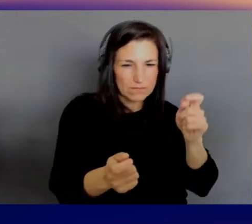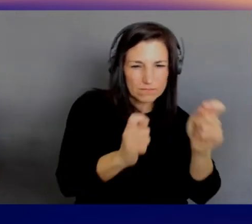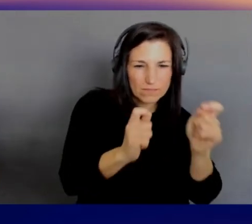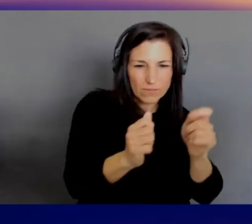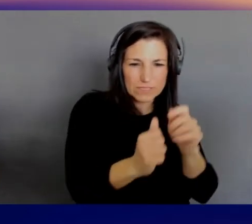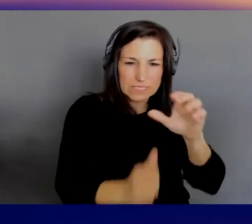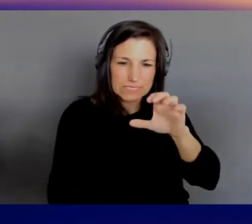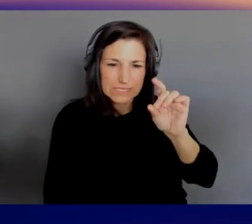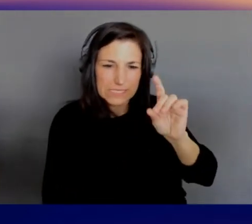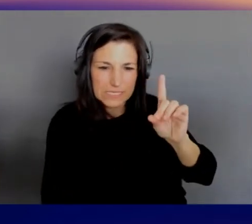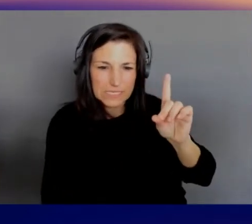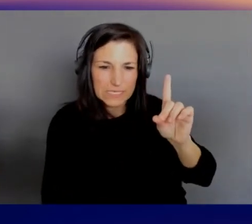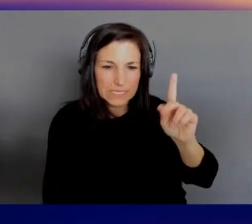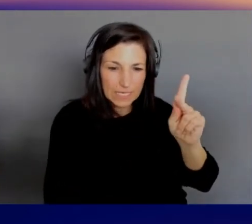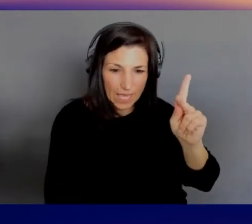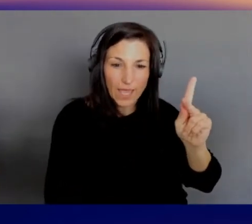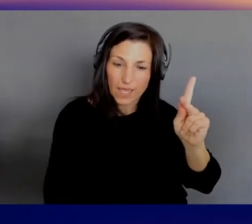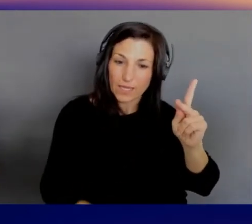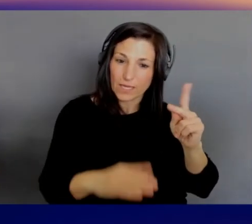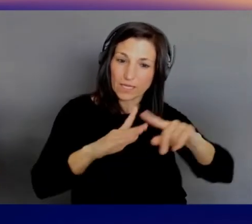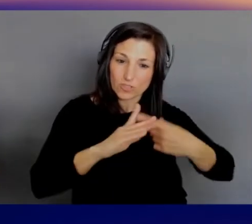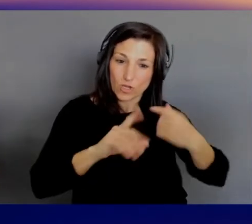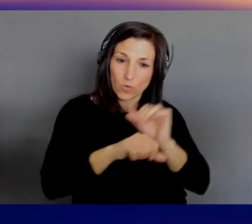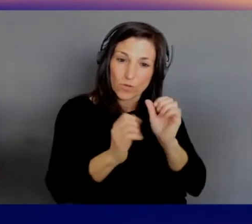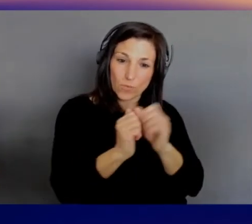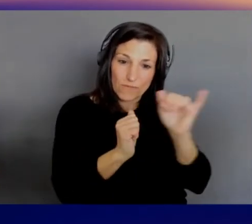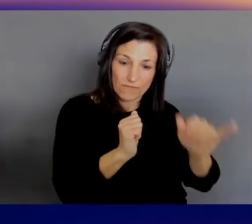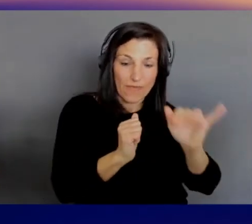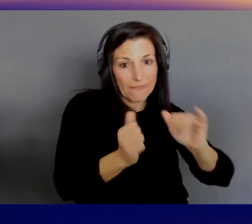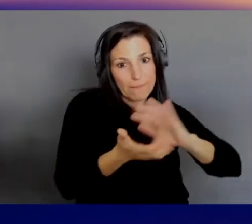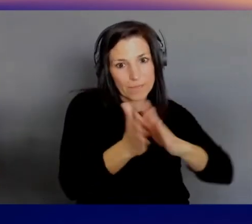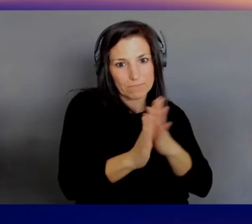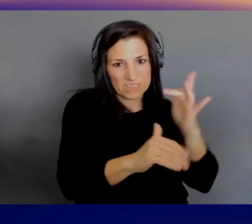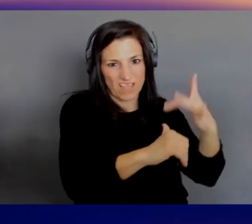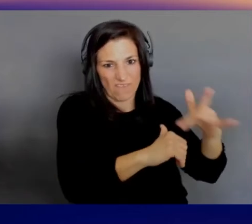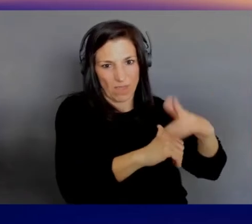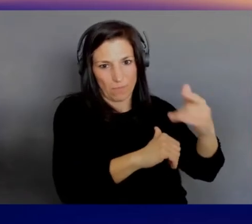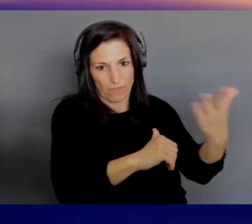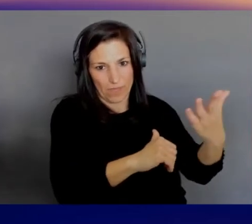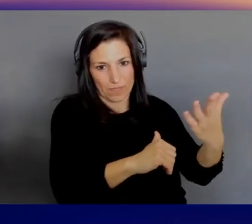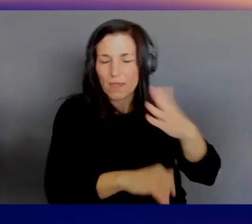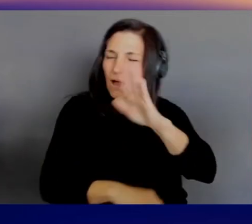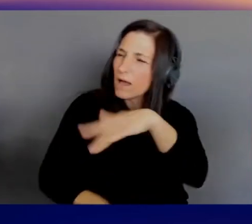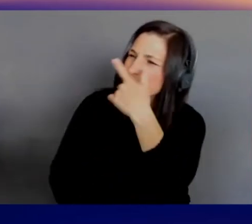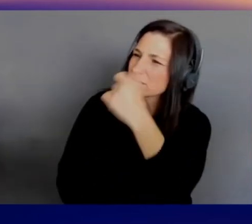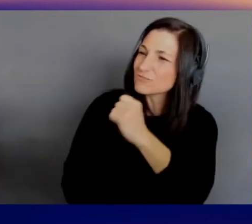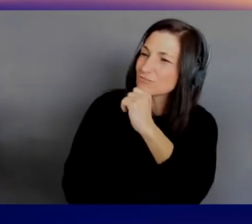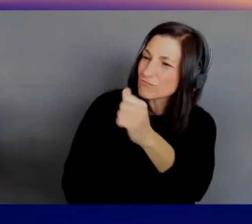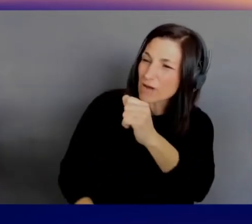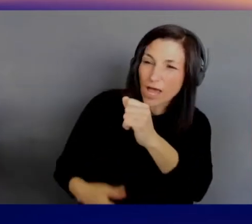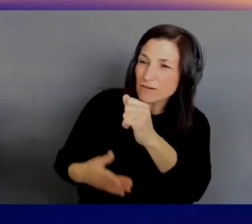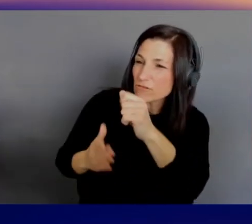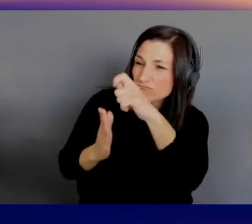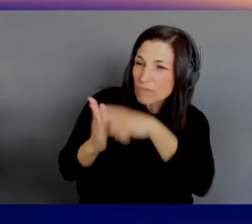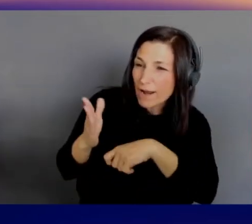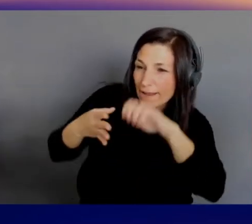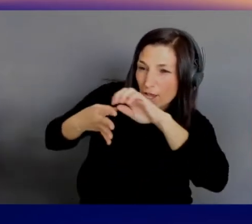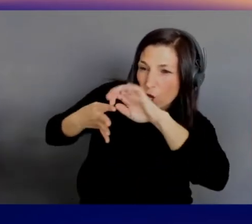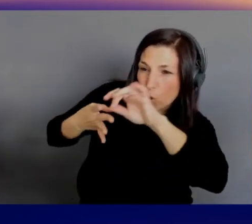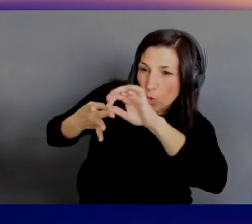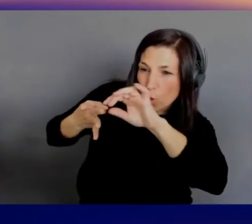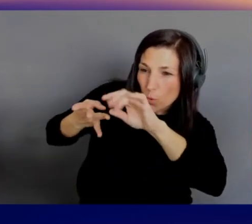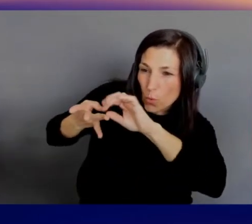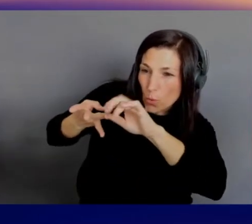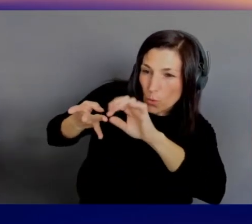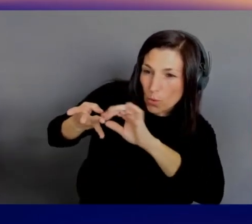that. So that becomes your developer. But what's interesting, not only are you not writing those lines of code, you're also not then